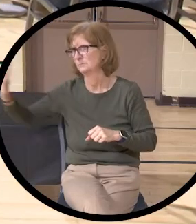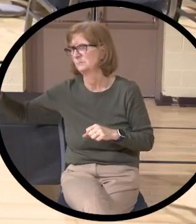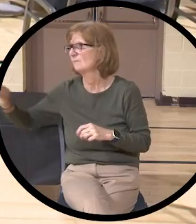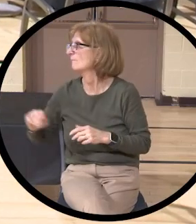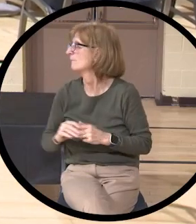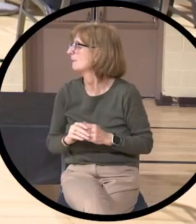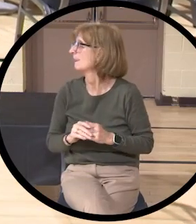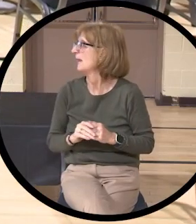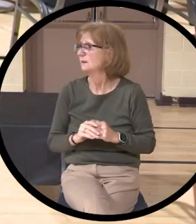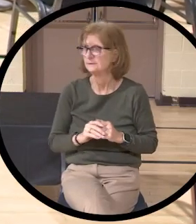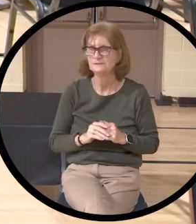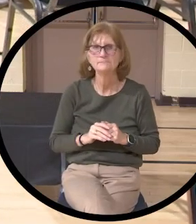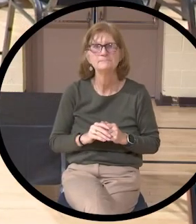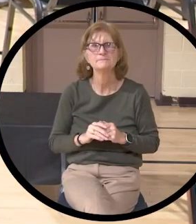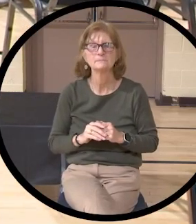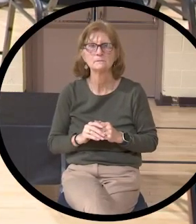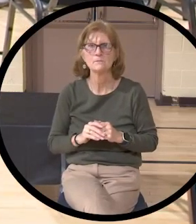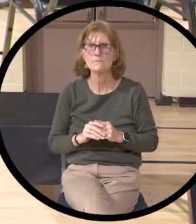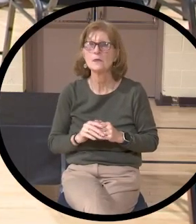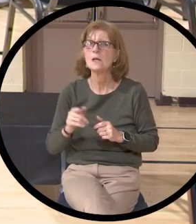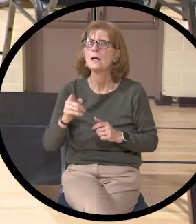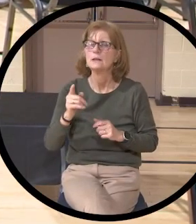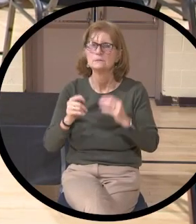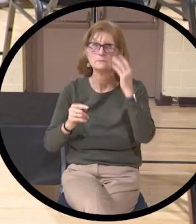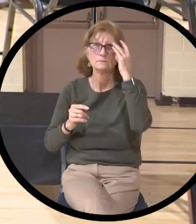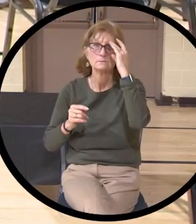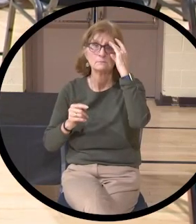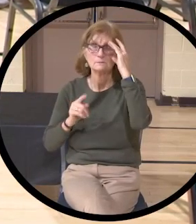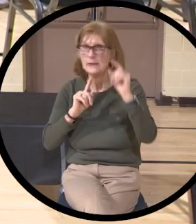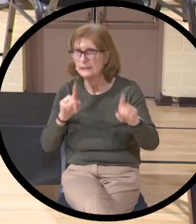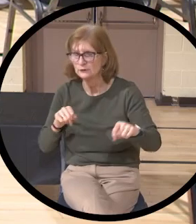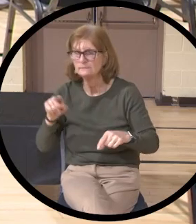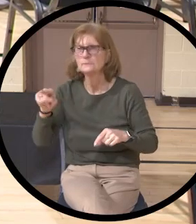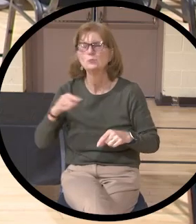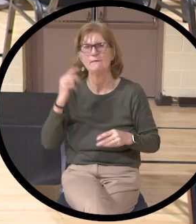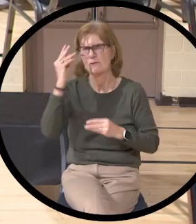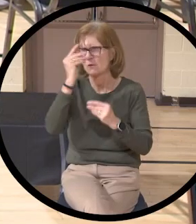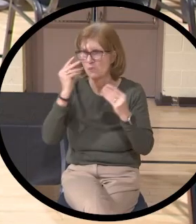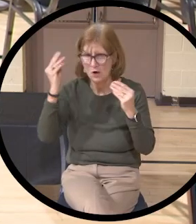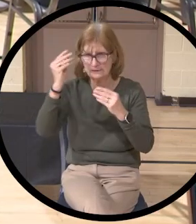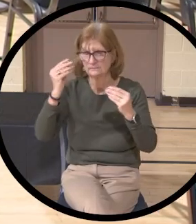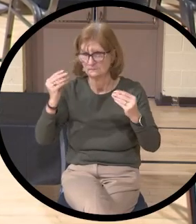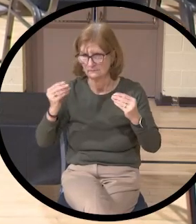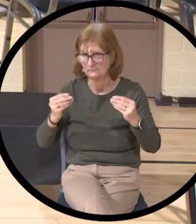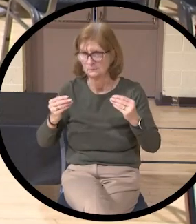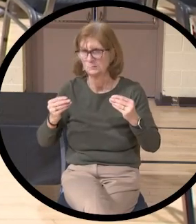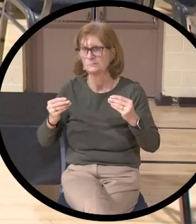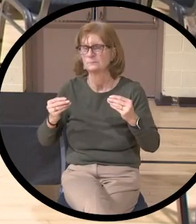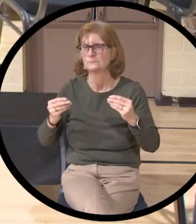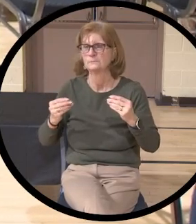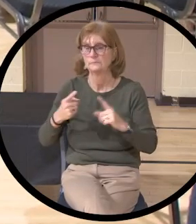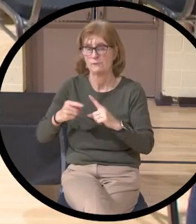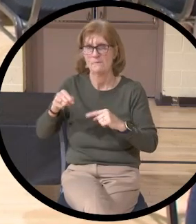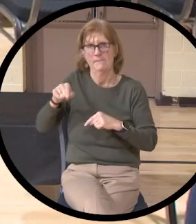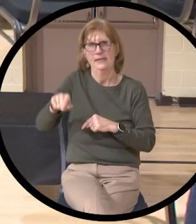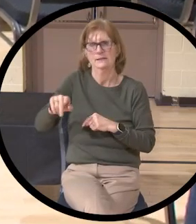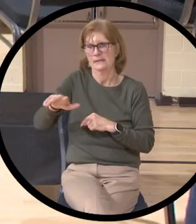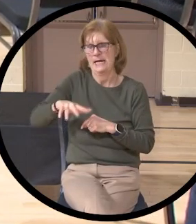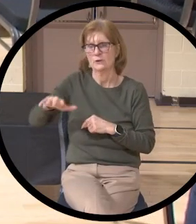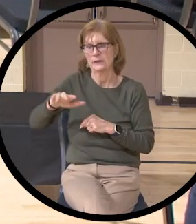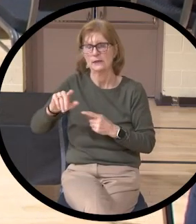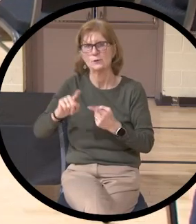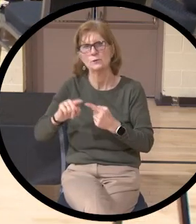Yeah, that's a great question. I know we've thought a lot about Stanton to McCandless. I guess we can call that phase